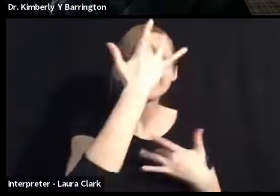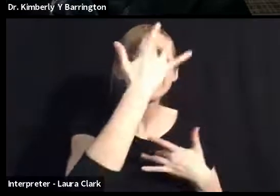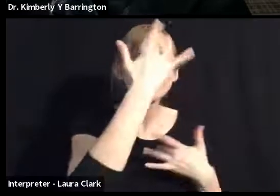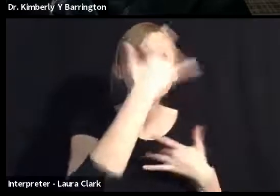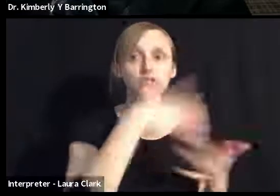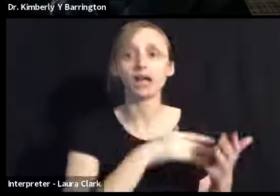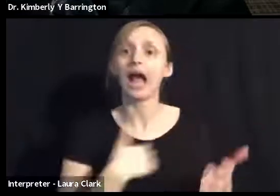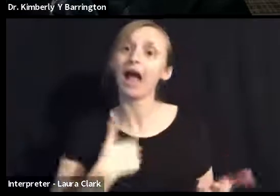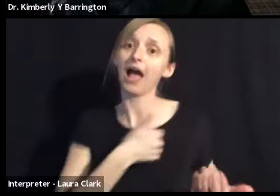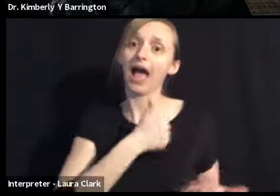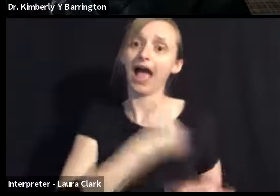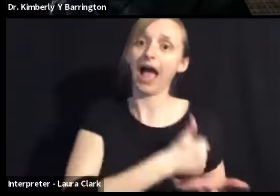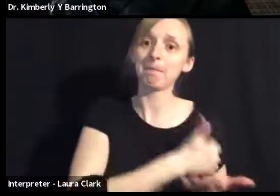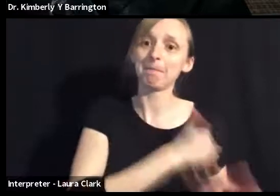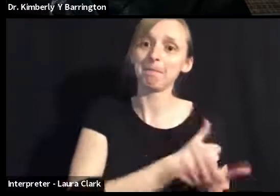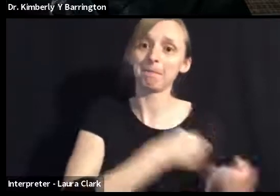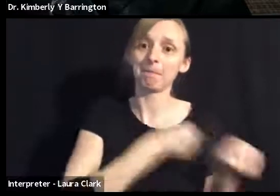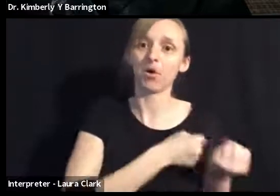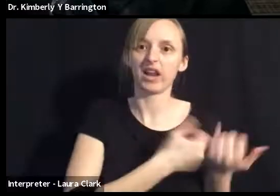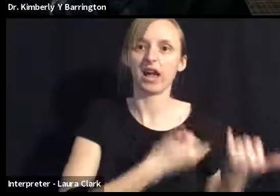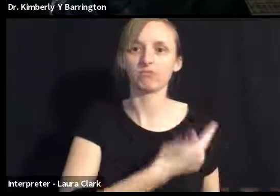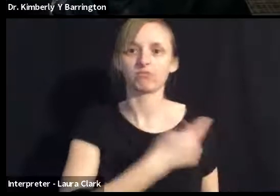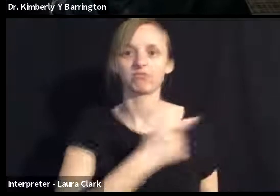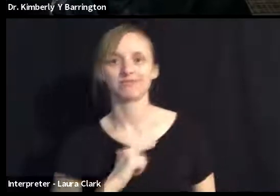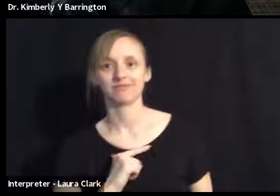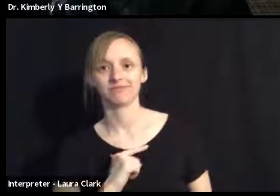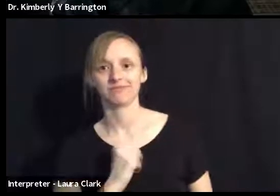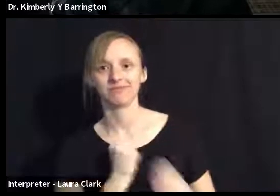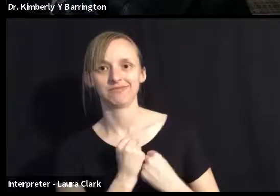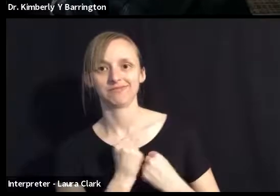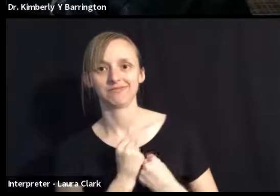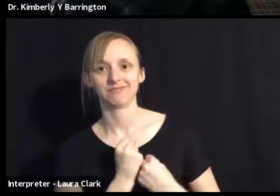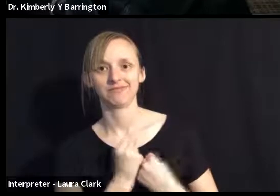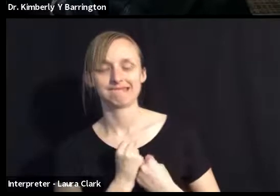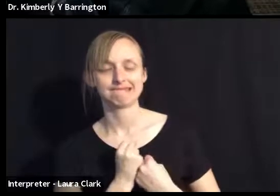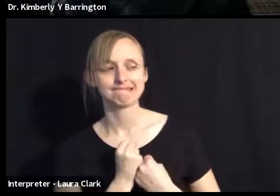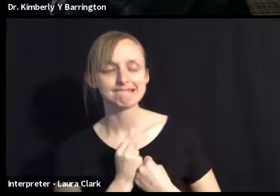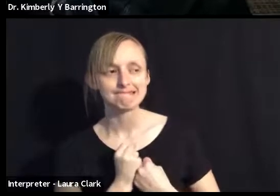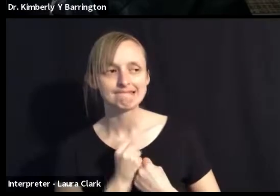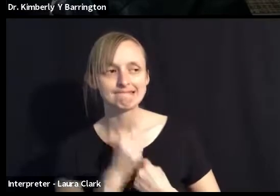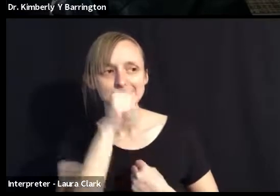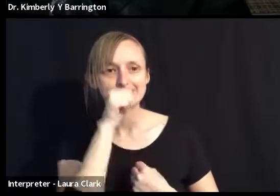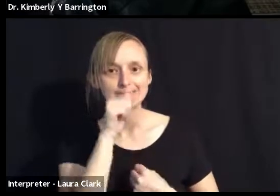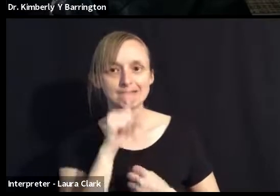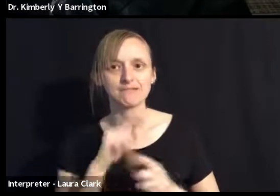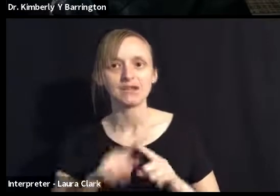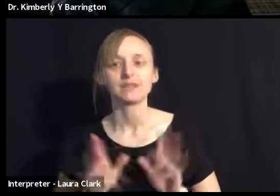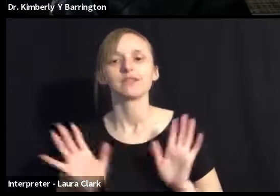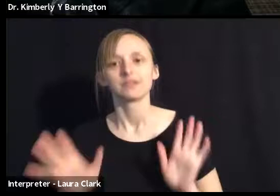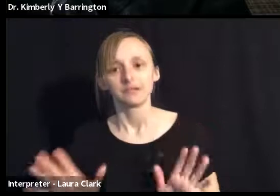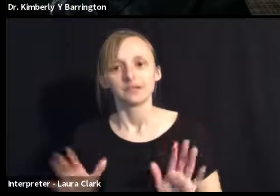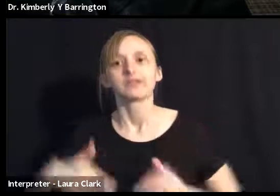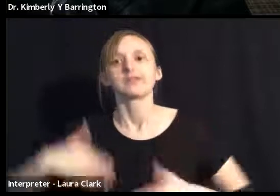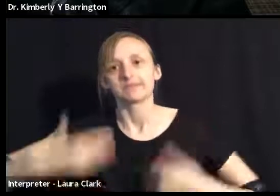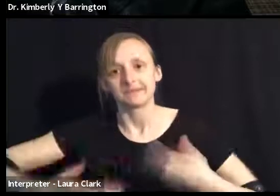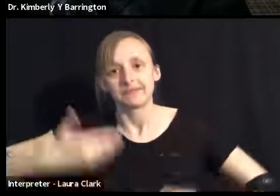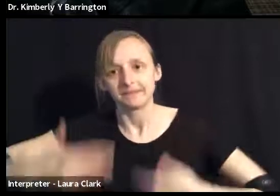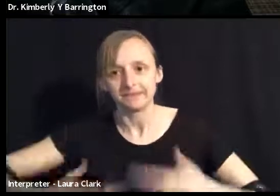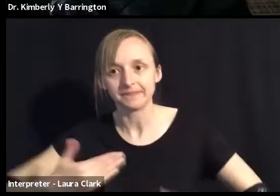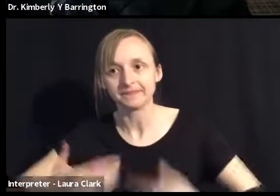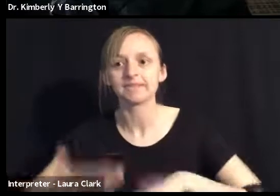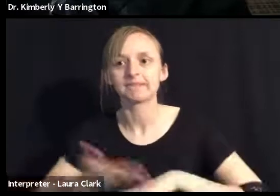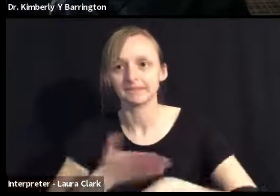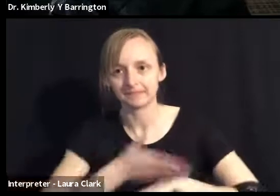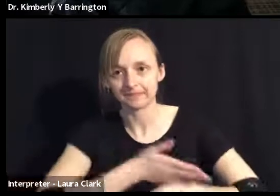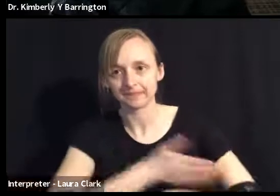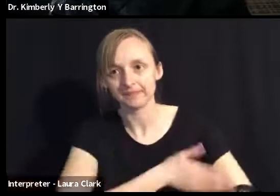daily. Like you said, you had to ask, well, your neighbor allowed, seeing you in that situation, and you allow